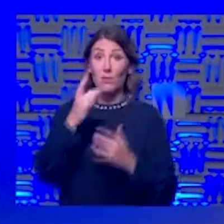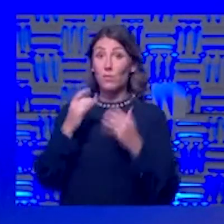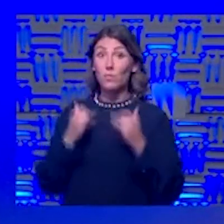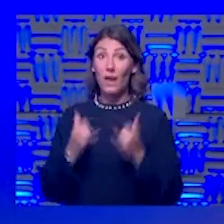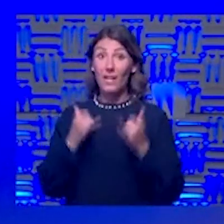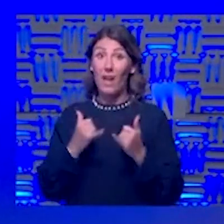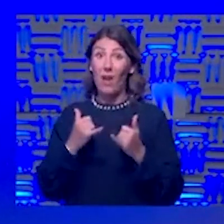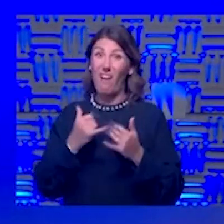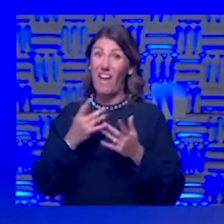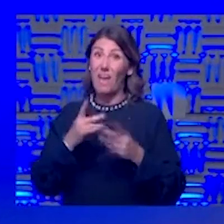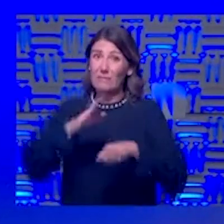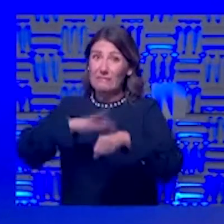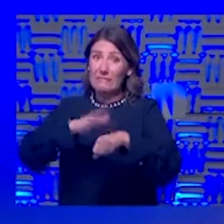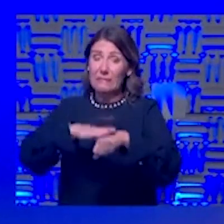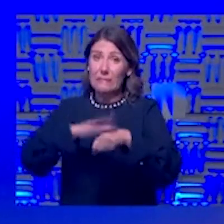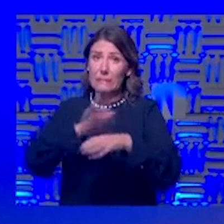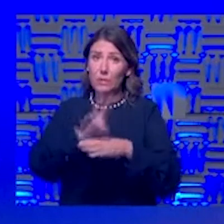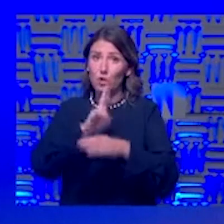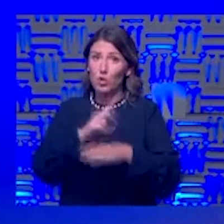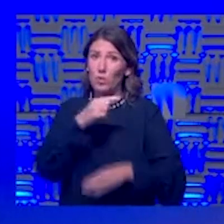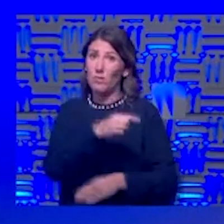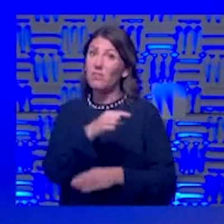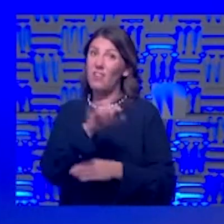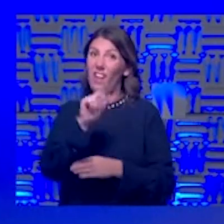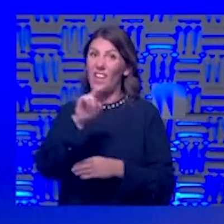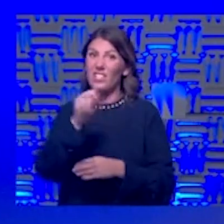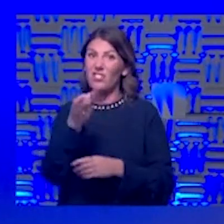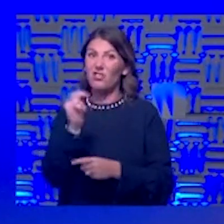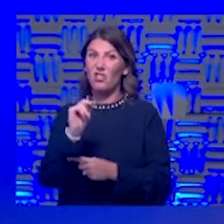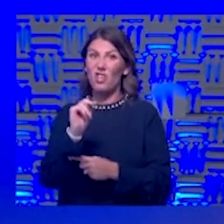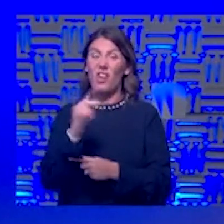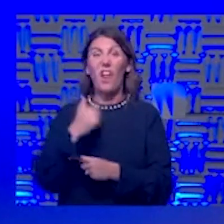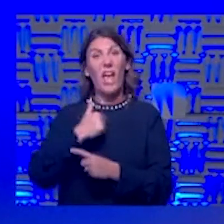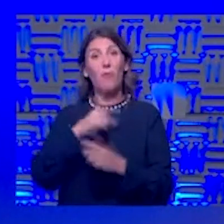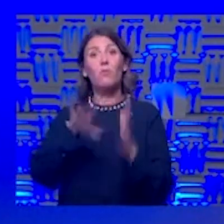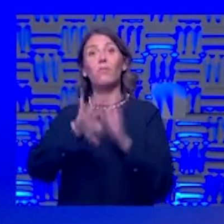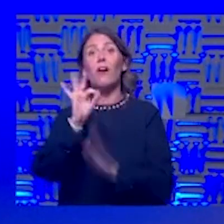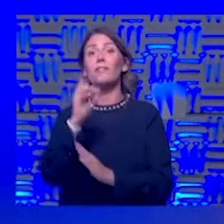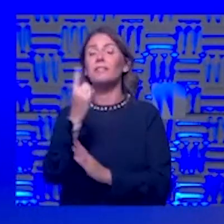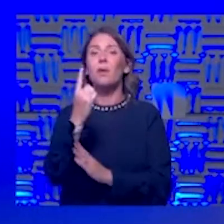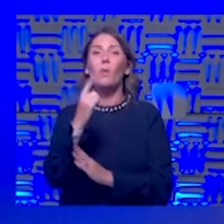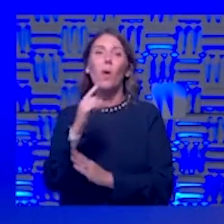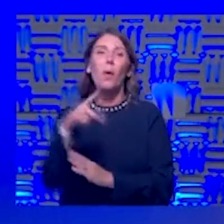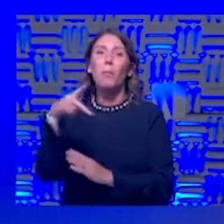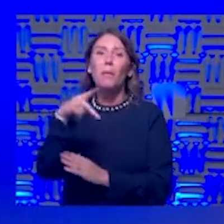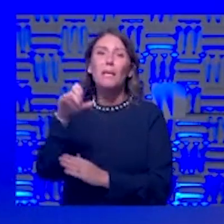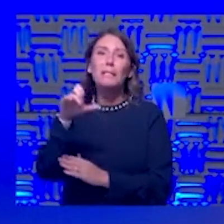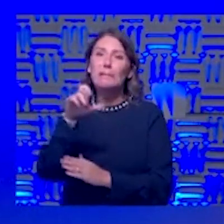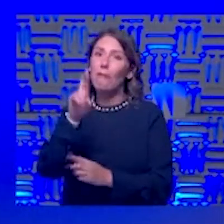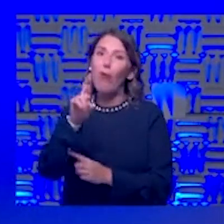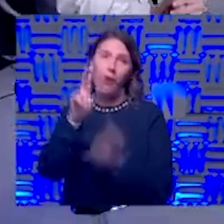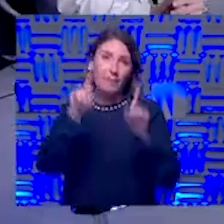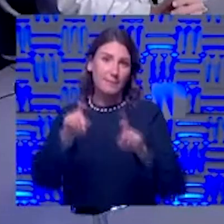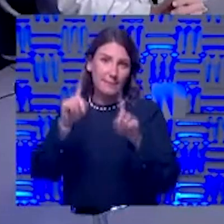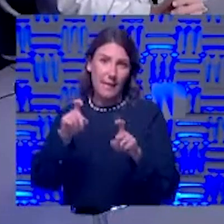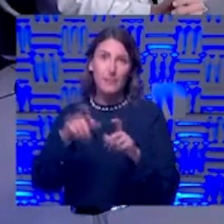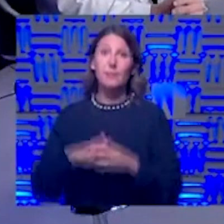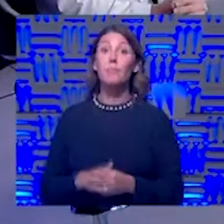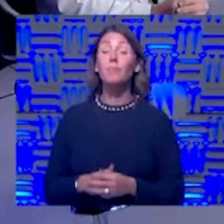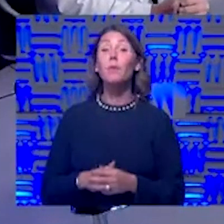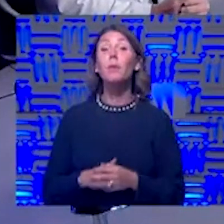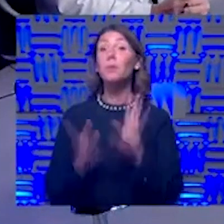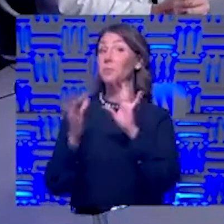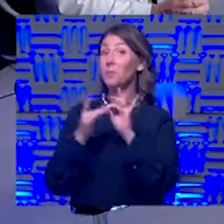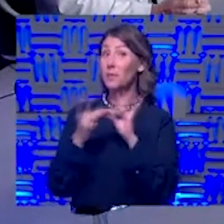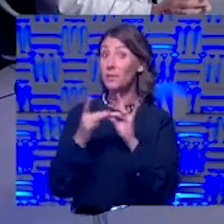would really caution against using the antigen test and really try to find somewhere that uses a PCR test, which are most testing places. Speaking of testing,